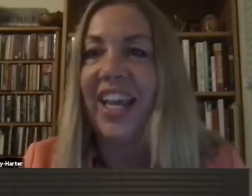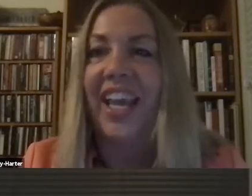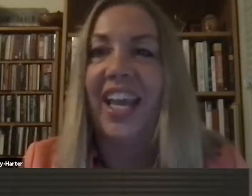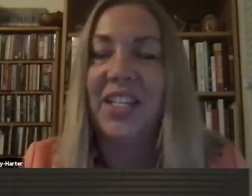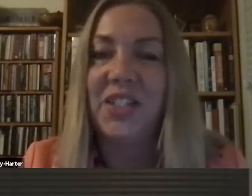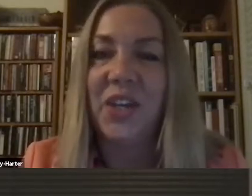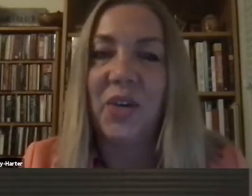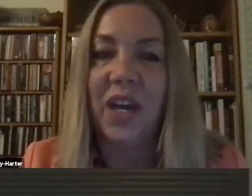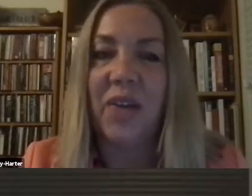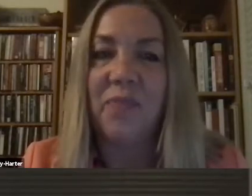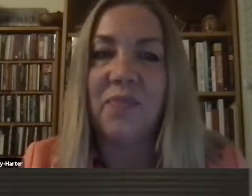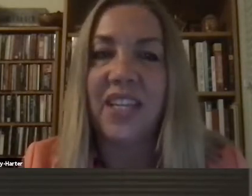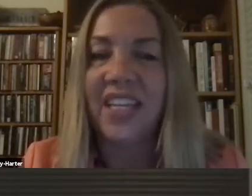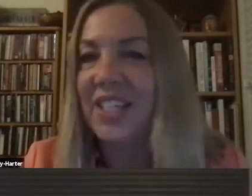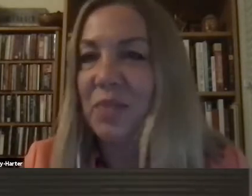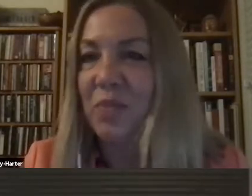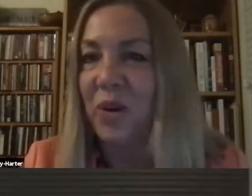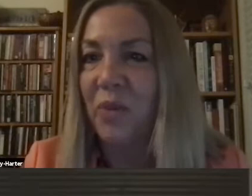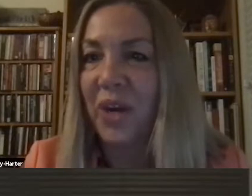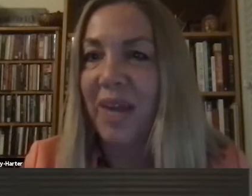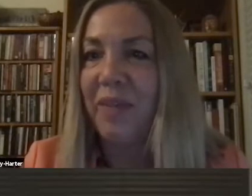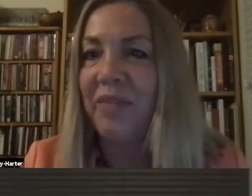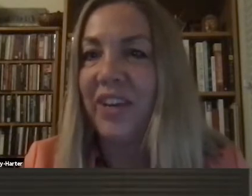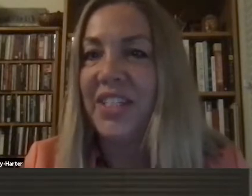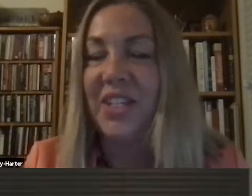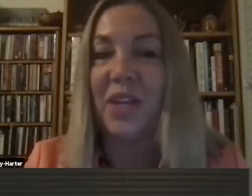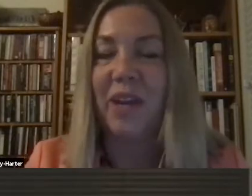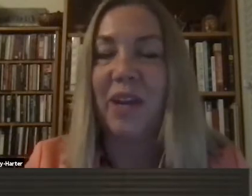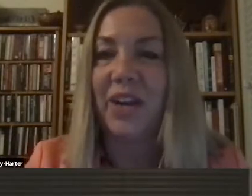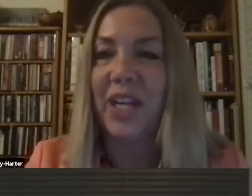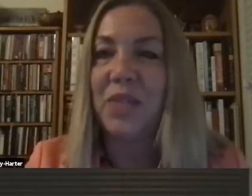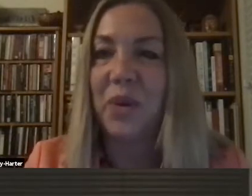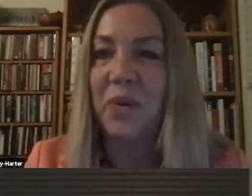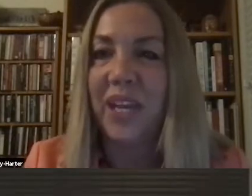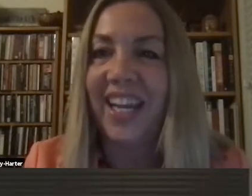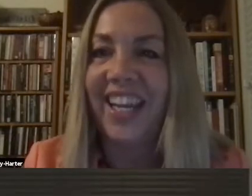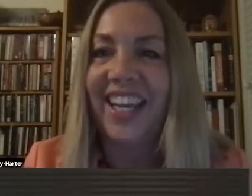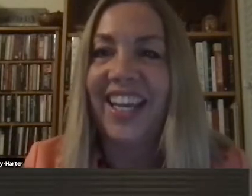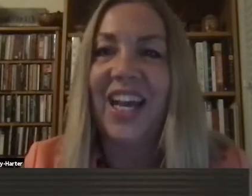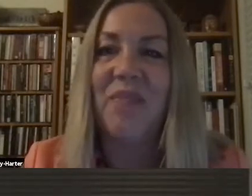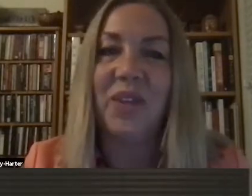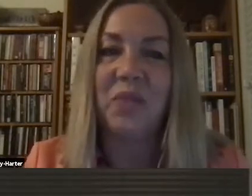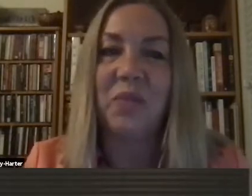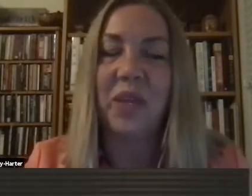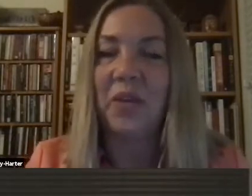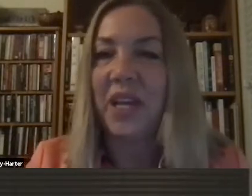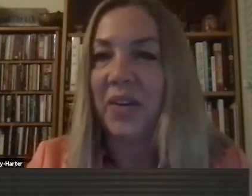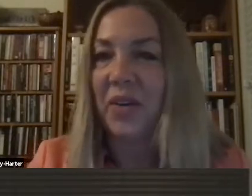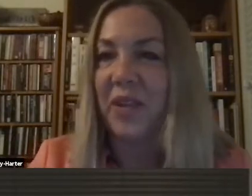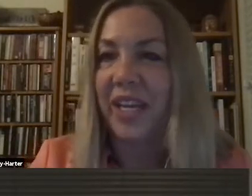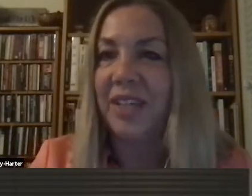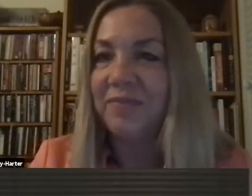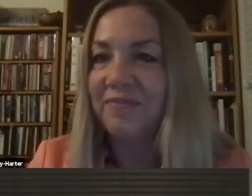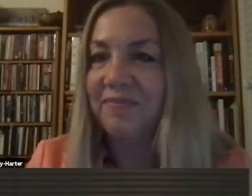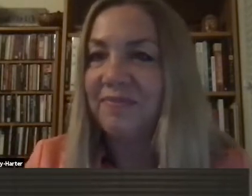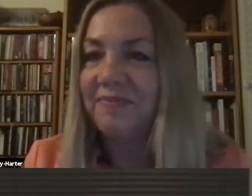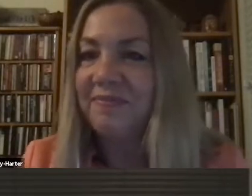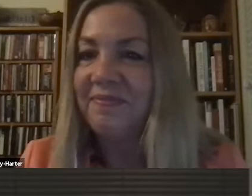pandemic. And so, yes, more coming very soon. And by our next board meeting, those will be going out